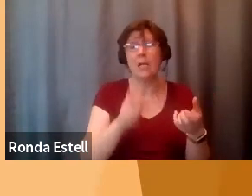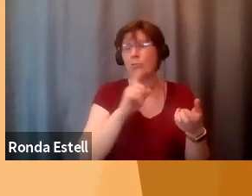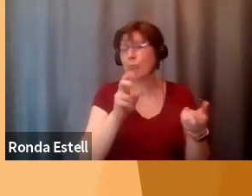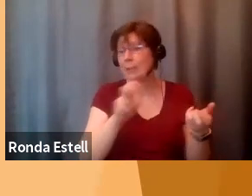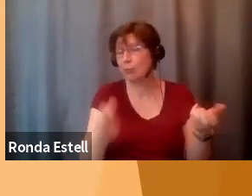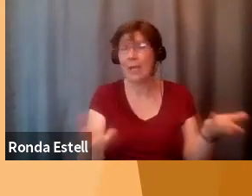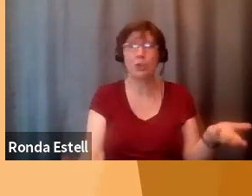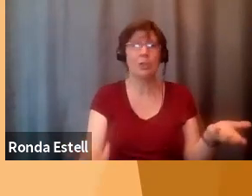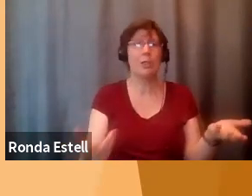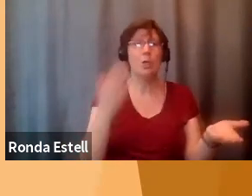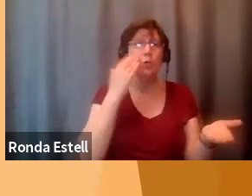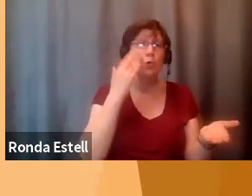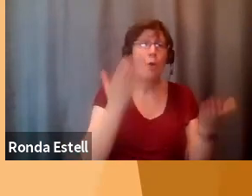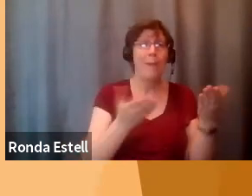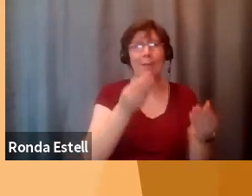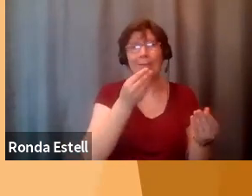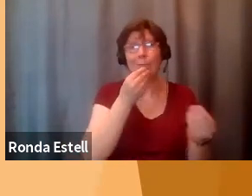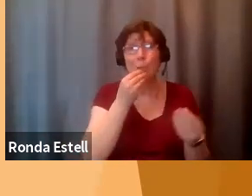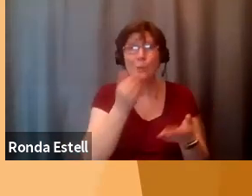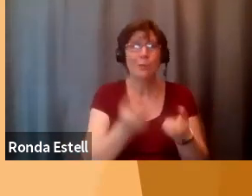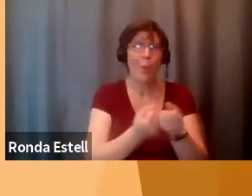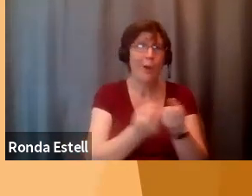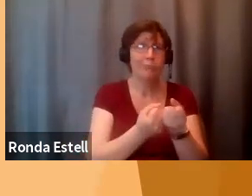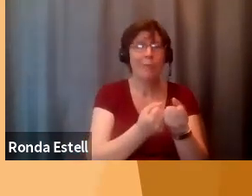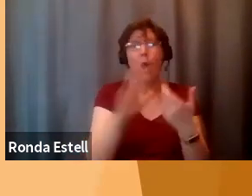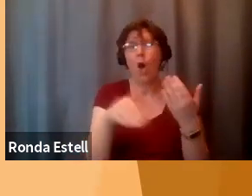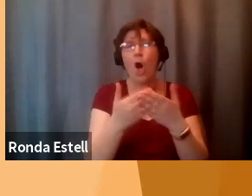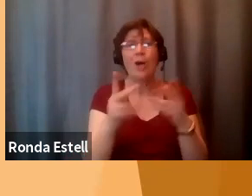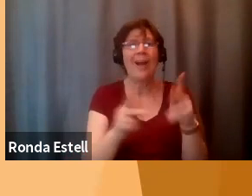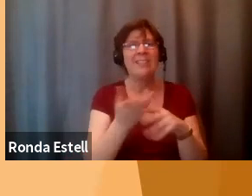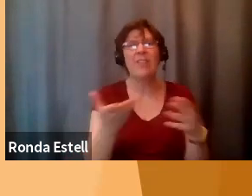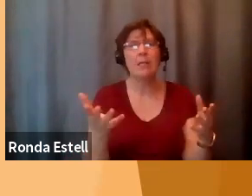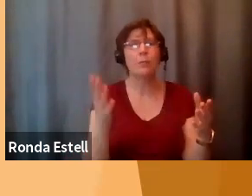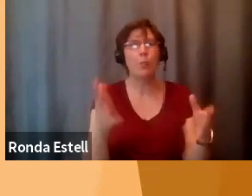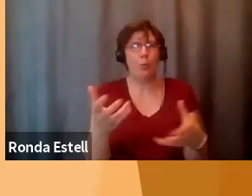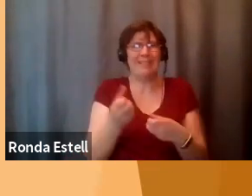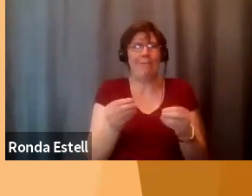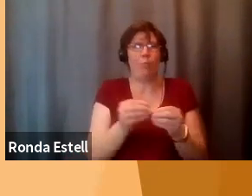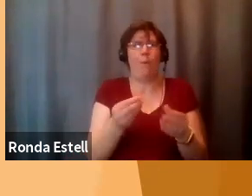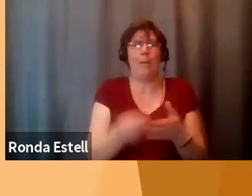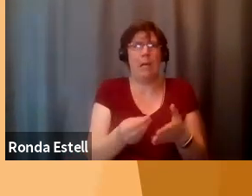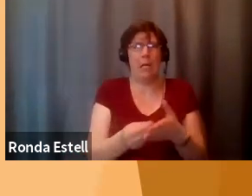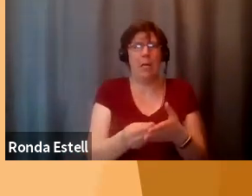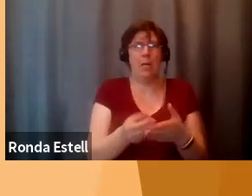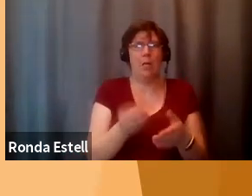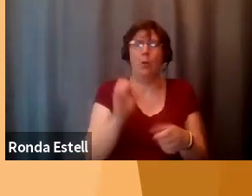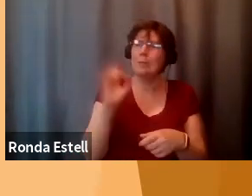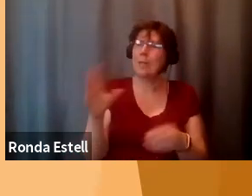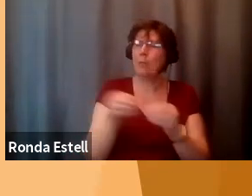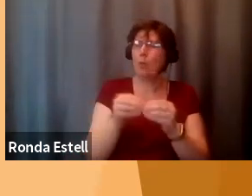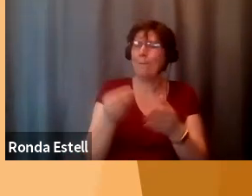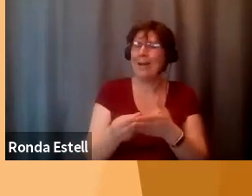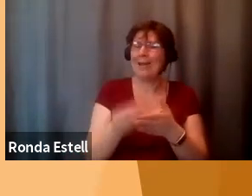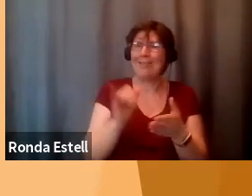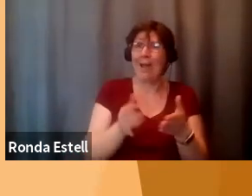transportation, maybe food support, all sorts of things will get more money. They will send more money that way as opposed to other